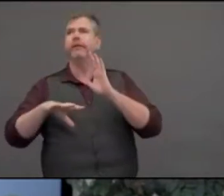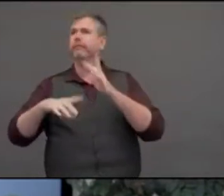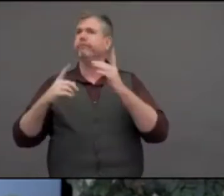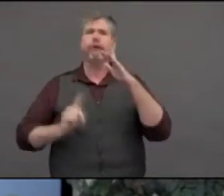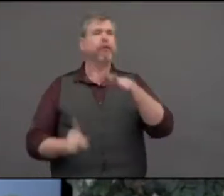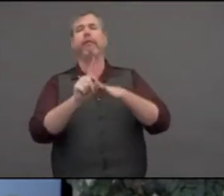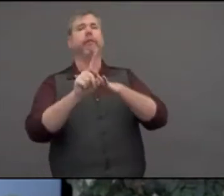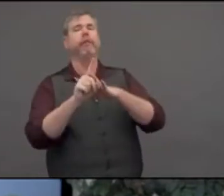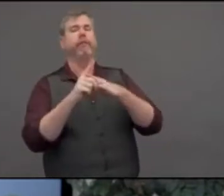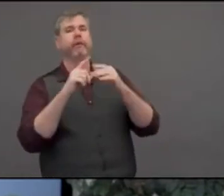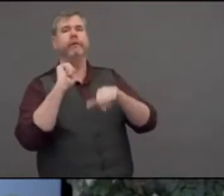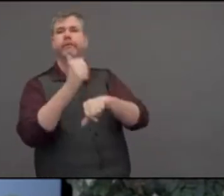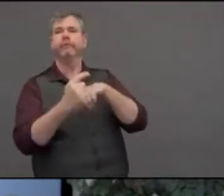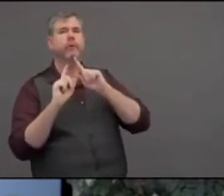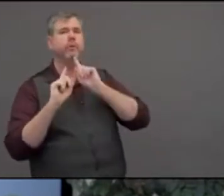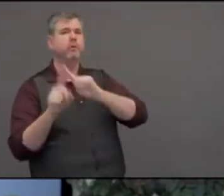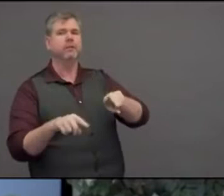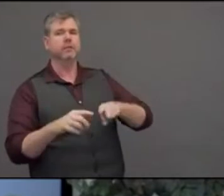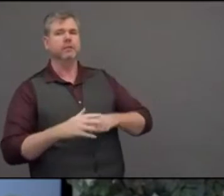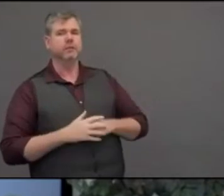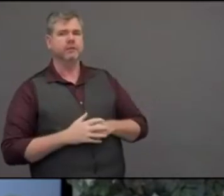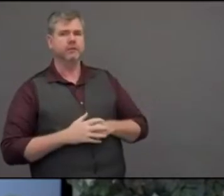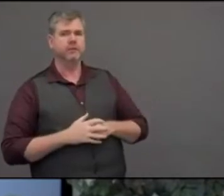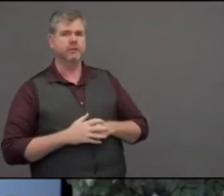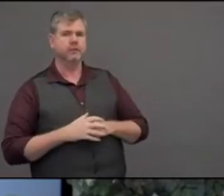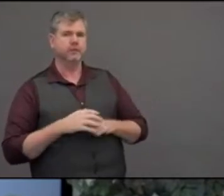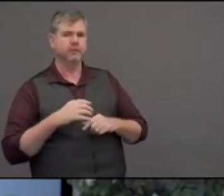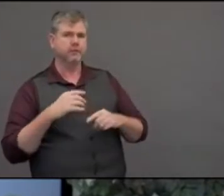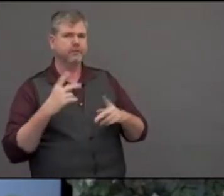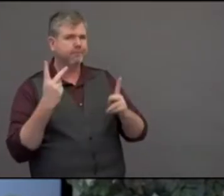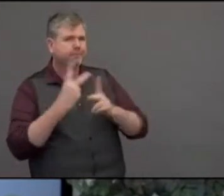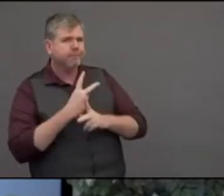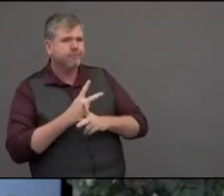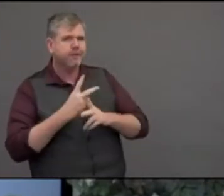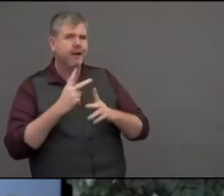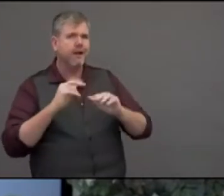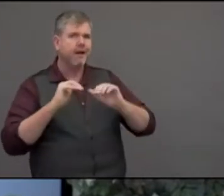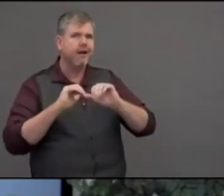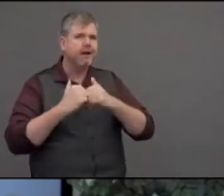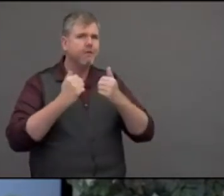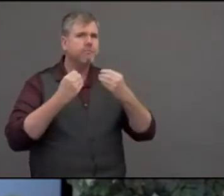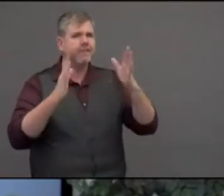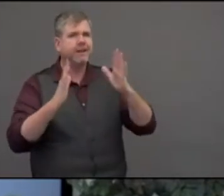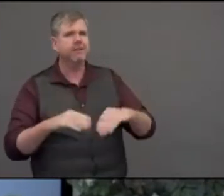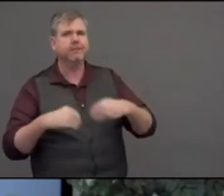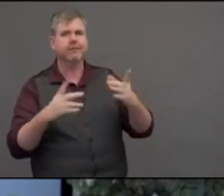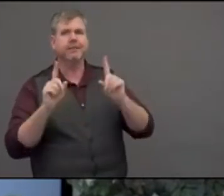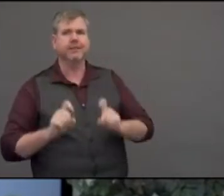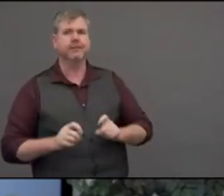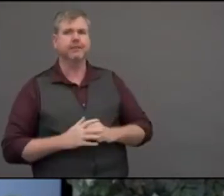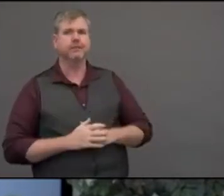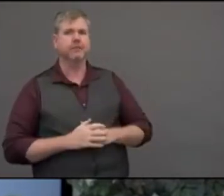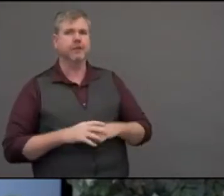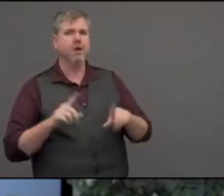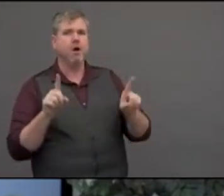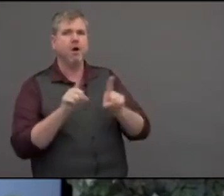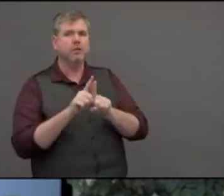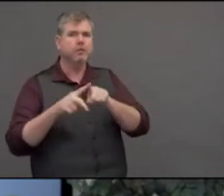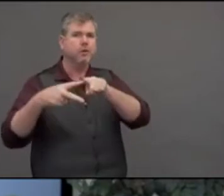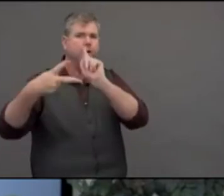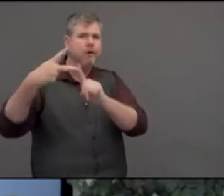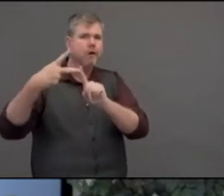getting these providers to do testing without an order, and likewise, why a second order So what's going on here?